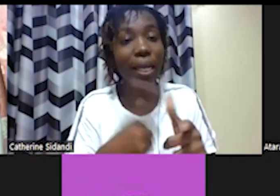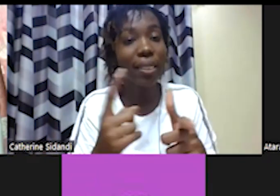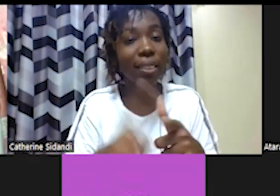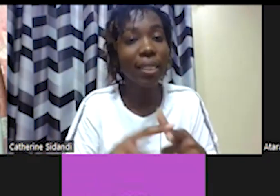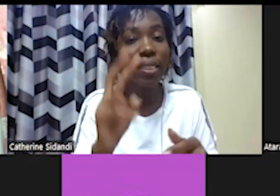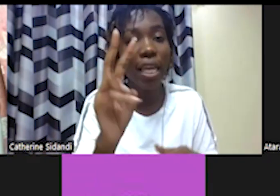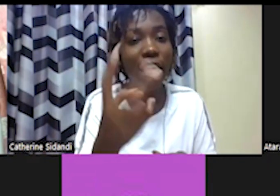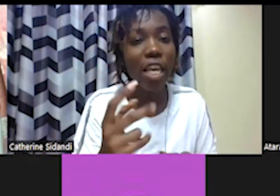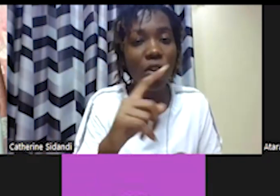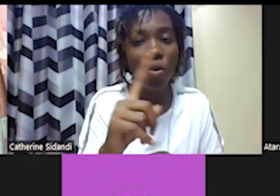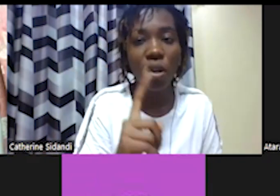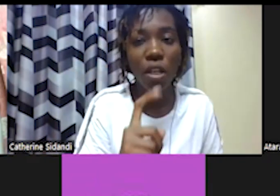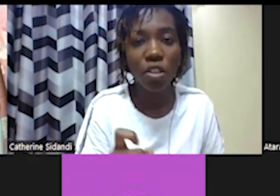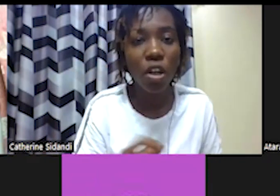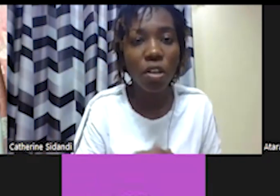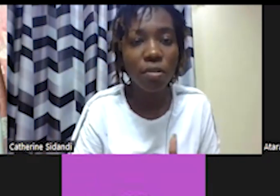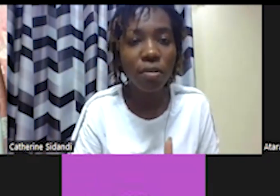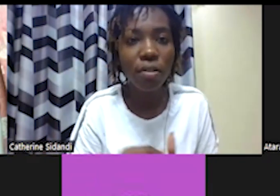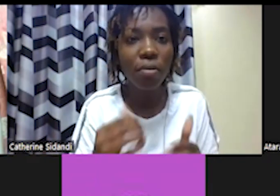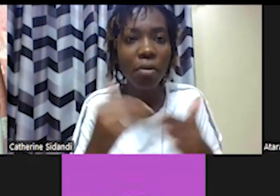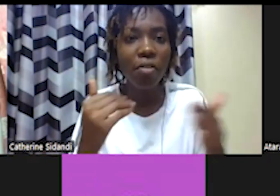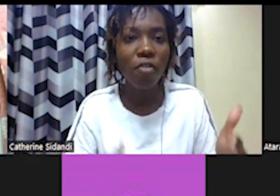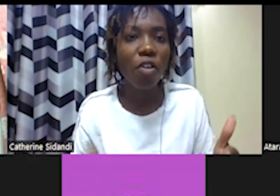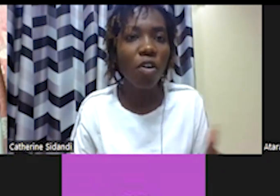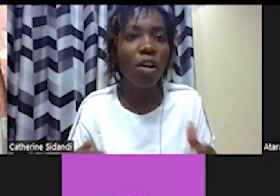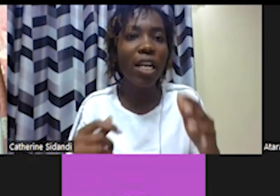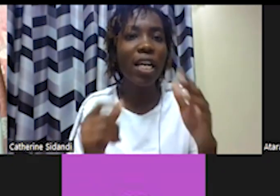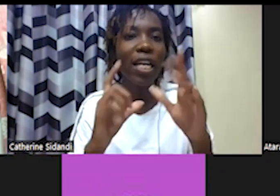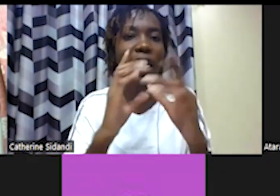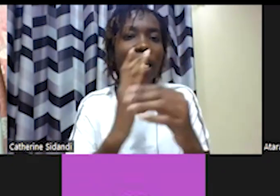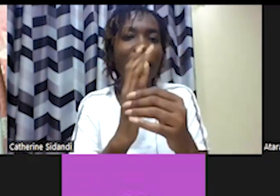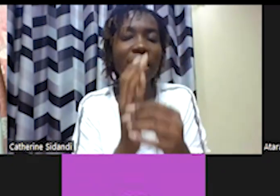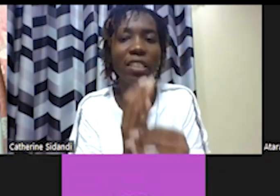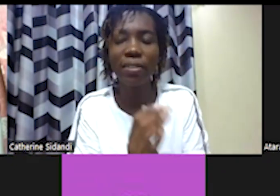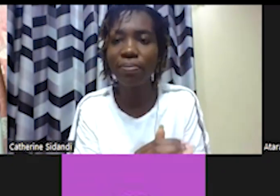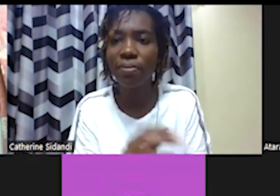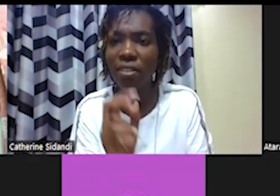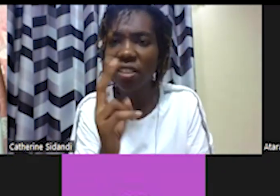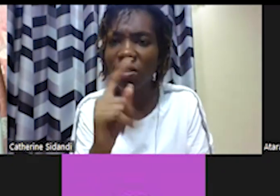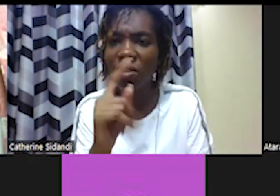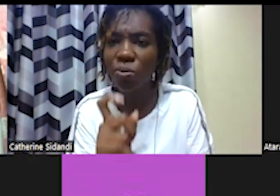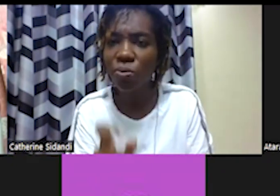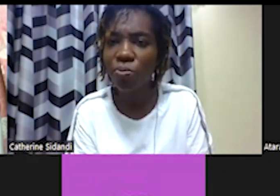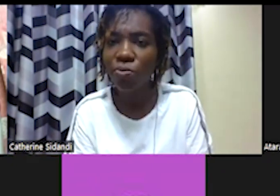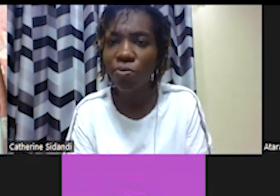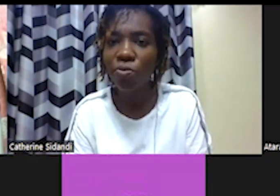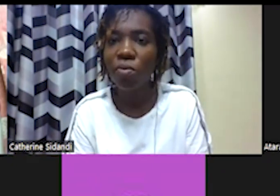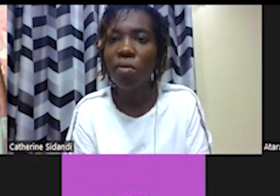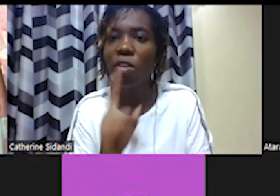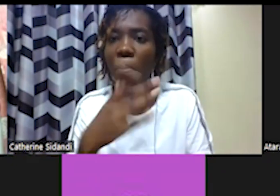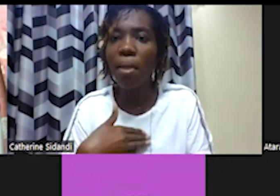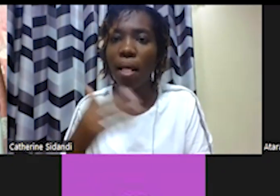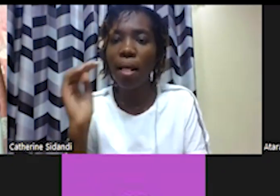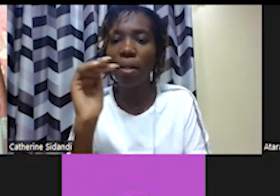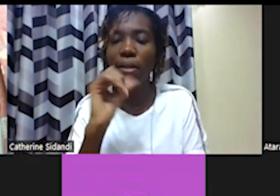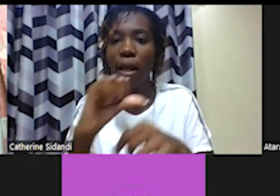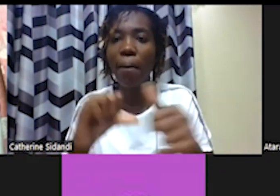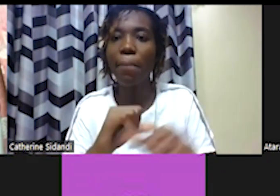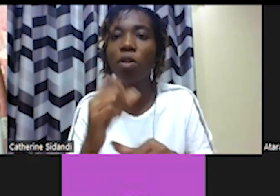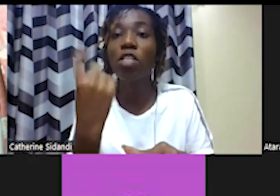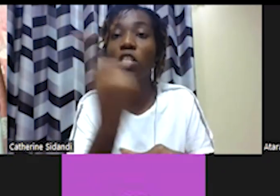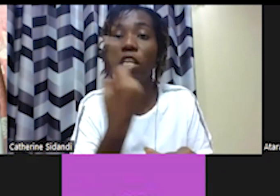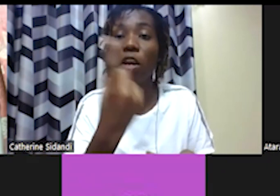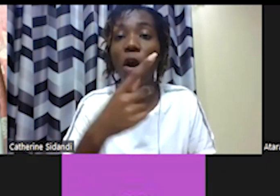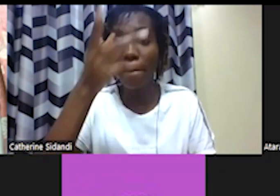question you talked was, before coming to leadership, what was the second question? So I asked about single parenting.